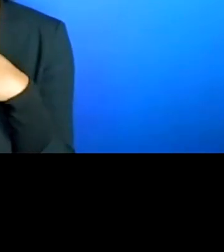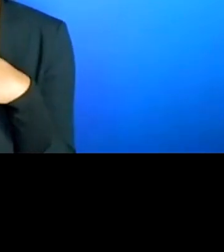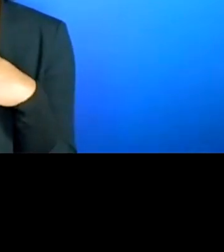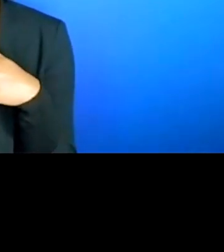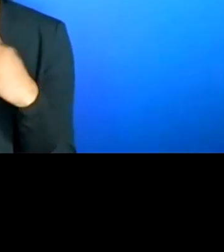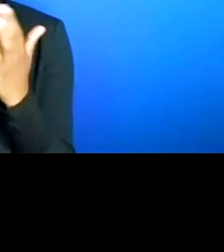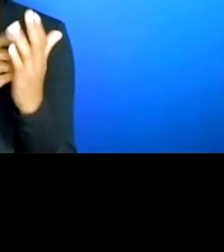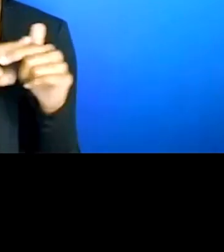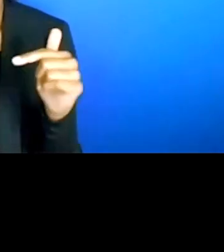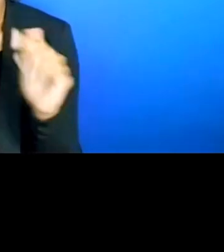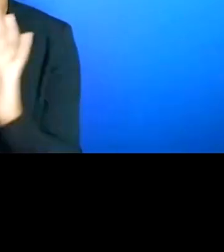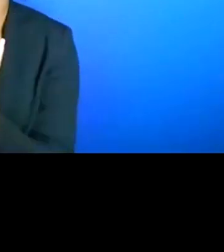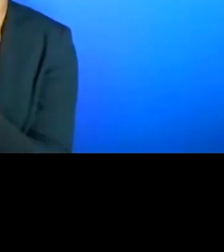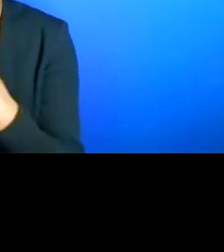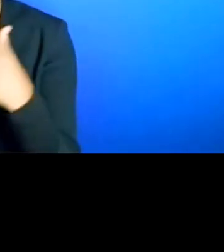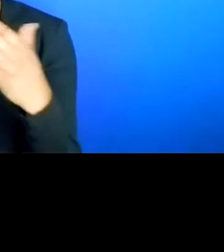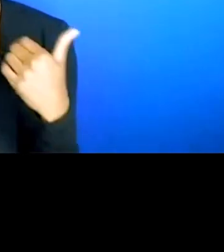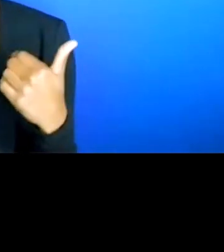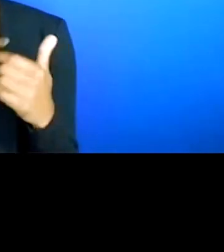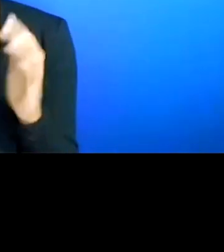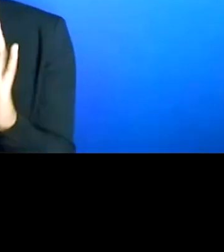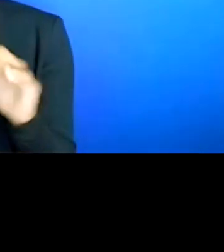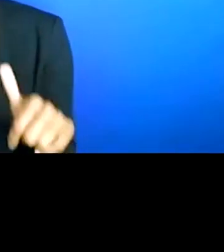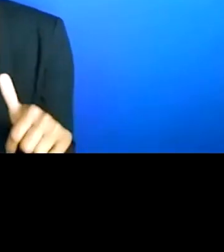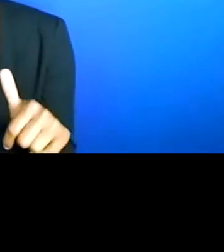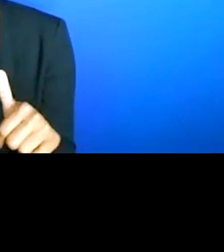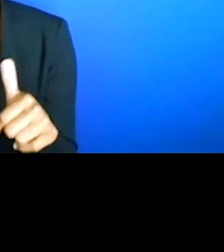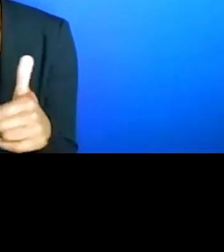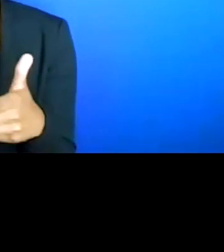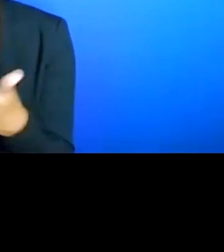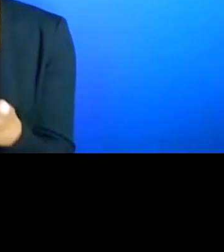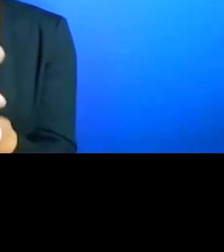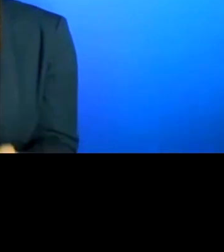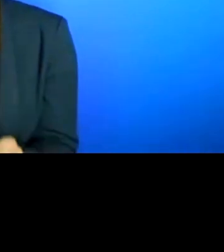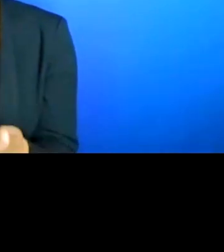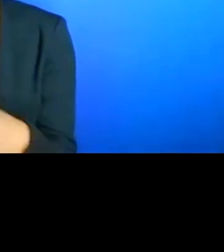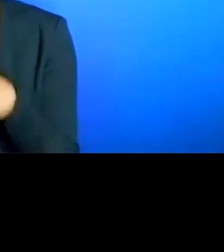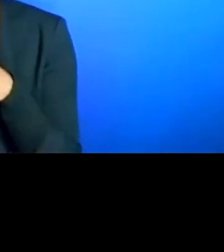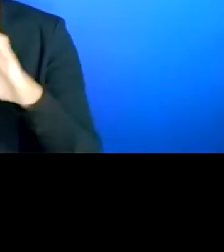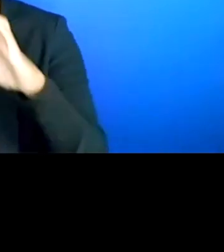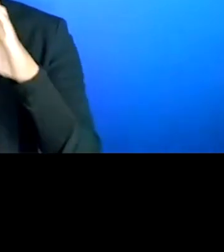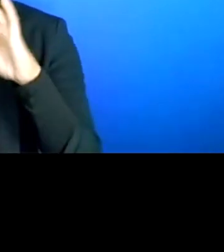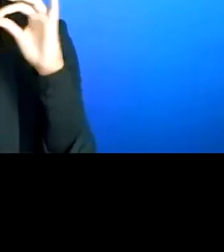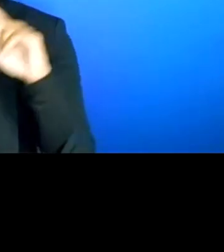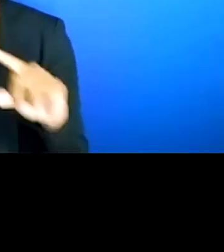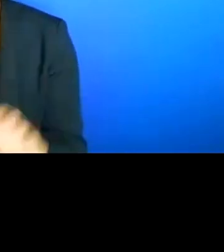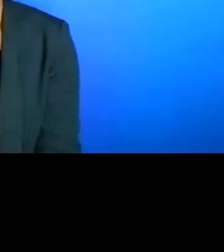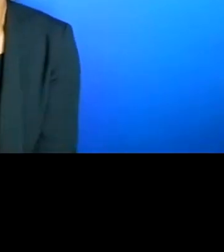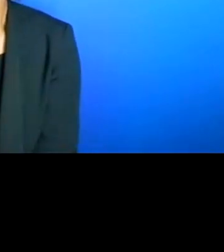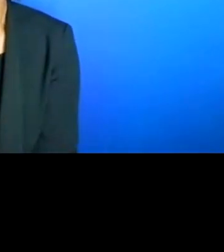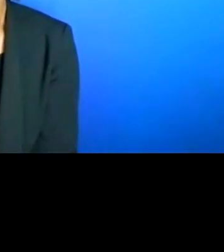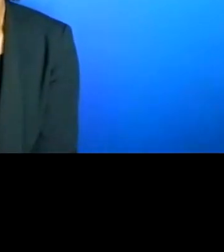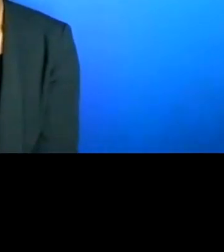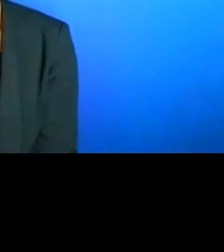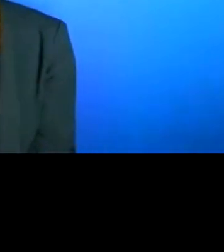to a course recording. We're recording this course, and in a few weeks, you're going to receive an email message from AERA telling you how you